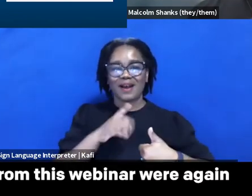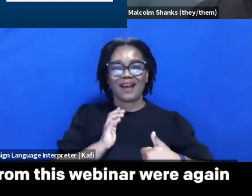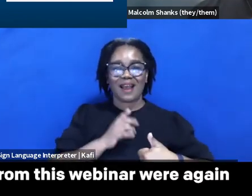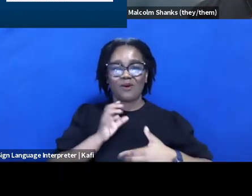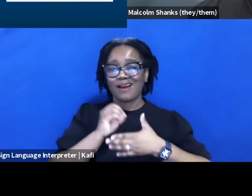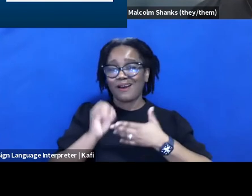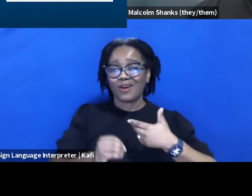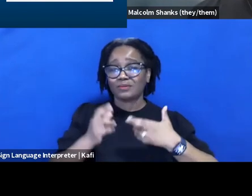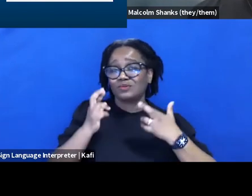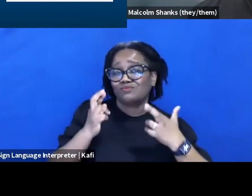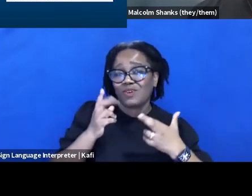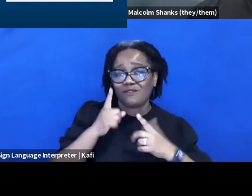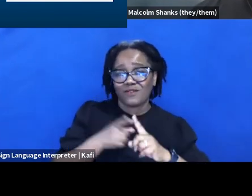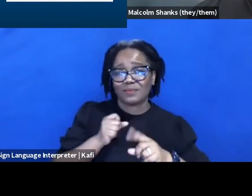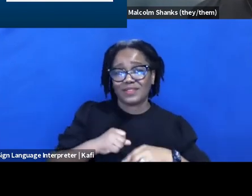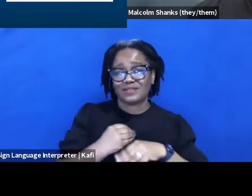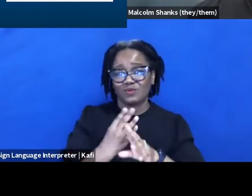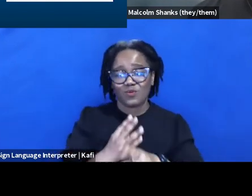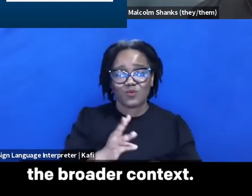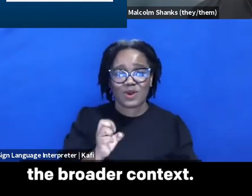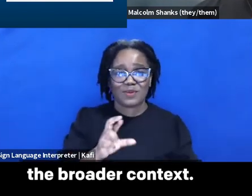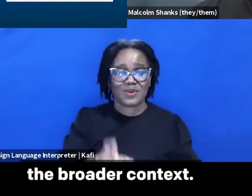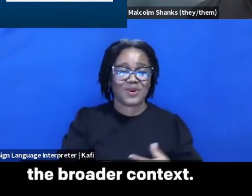this webinar, where again,